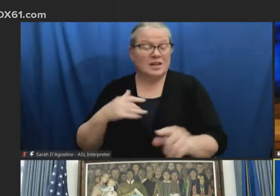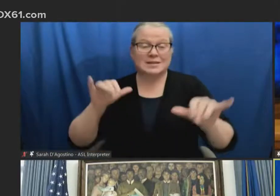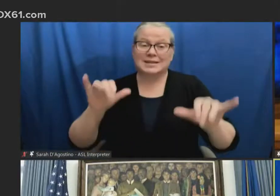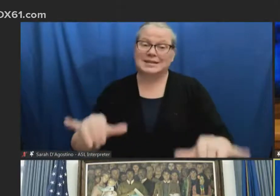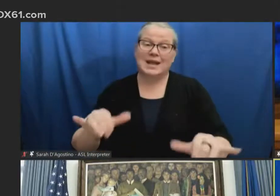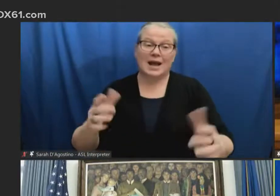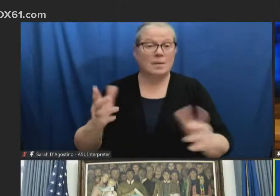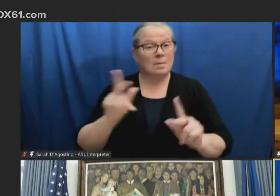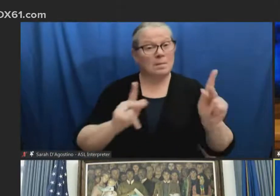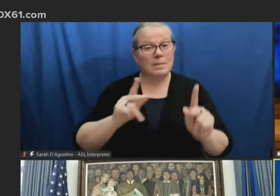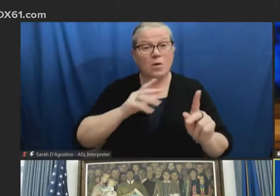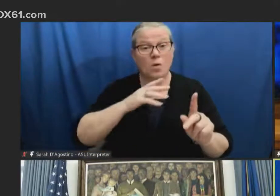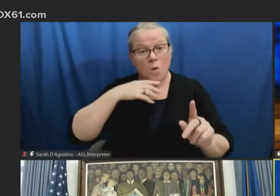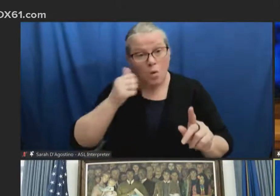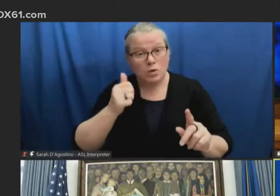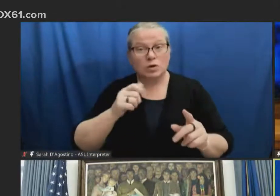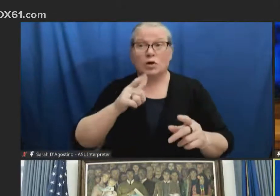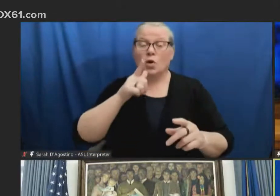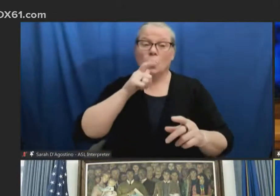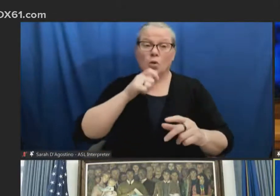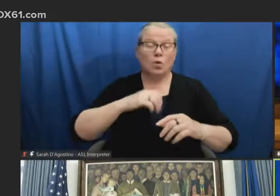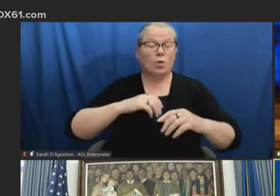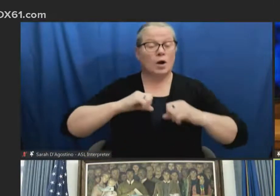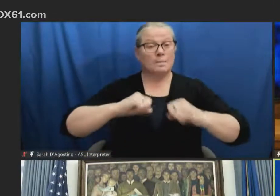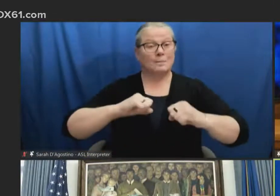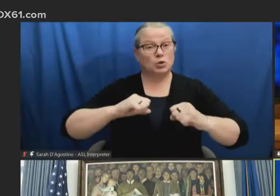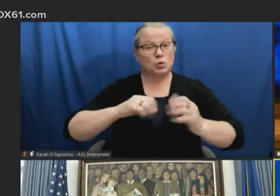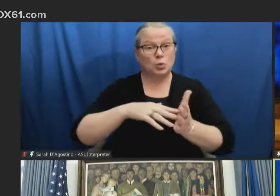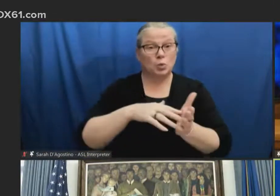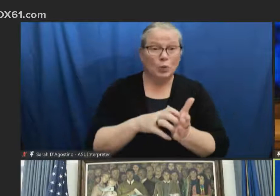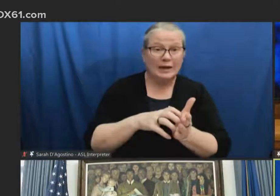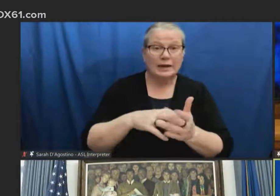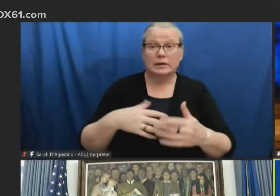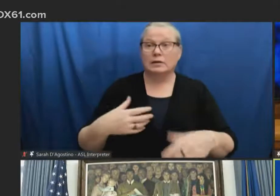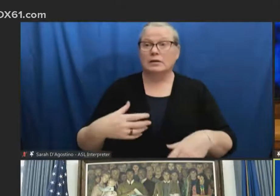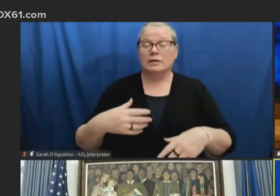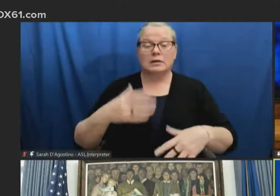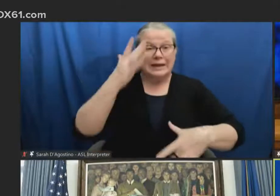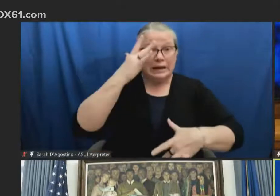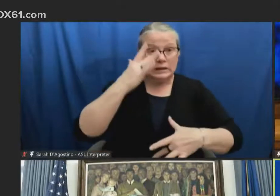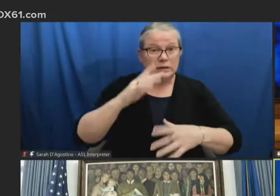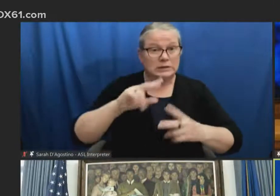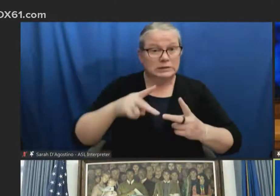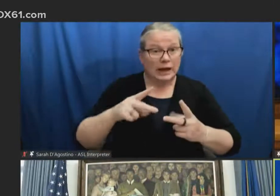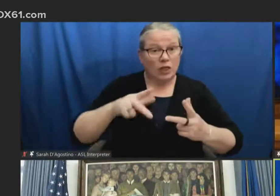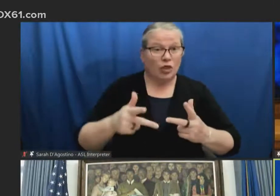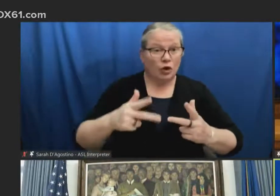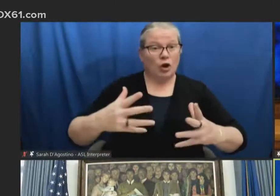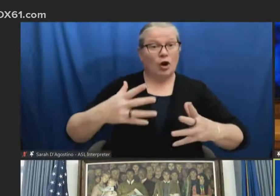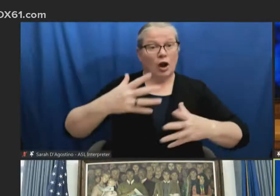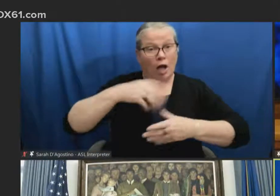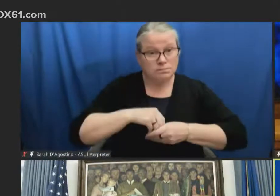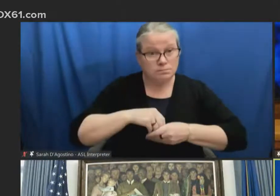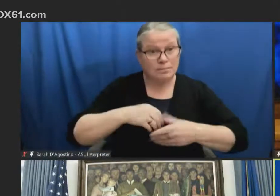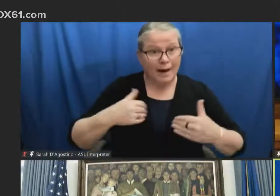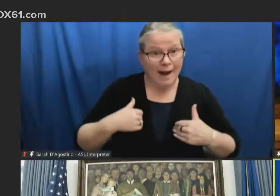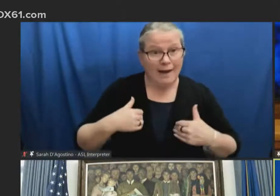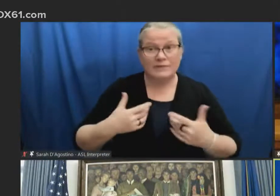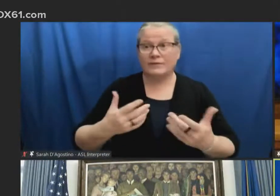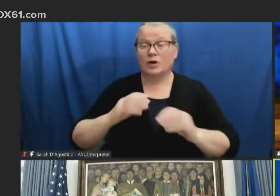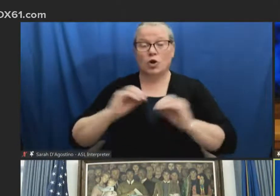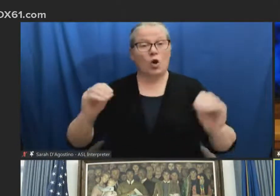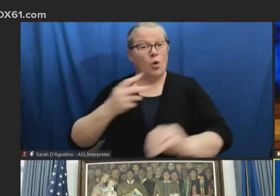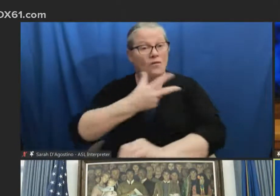adults, those who are immunocompromised, those who are vulnerable, those who are not boosted, those who are not vaccinated, are always going to be those that are